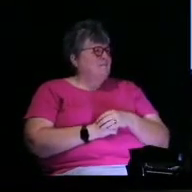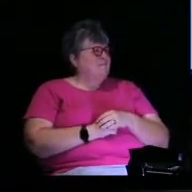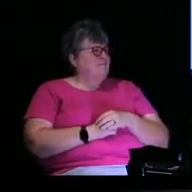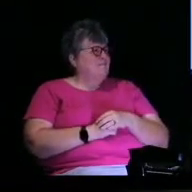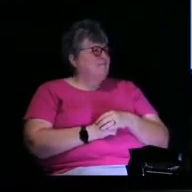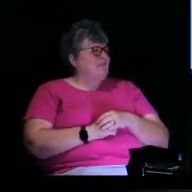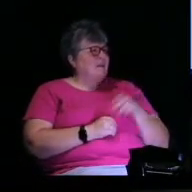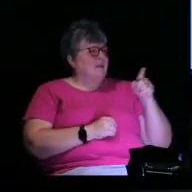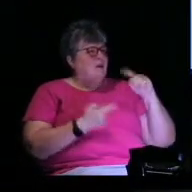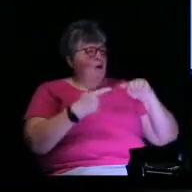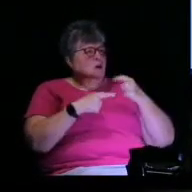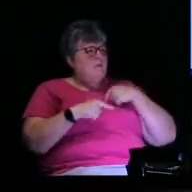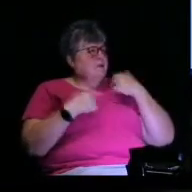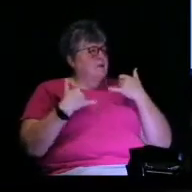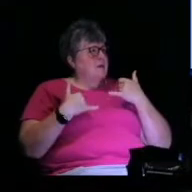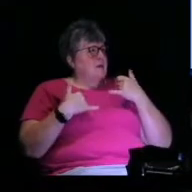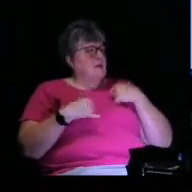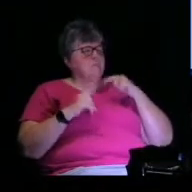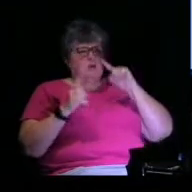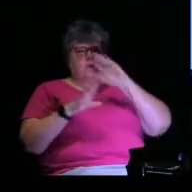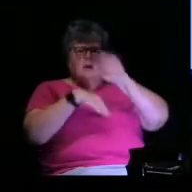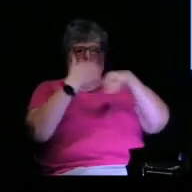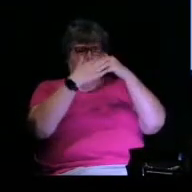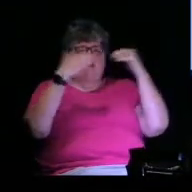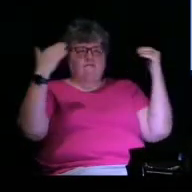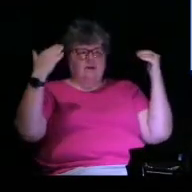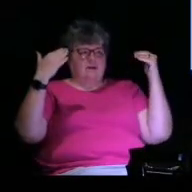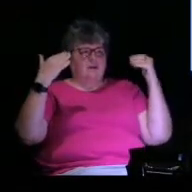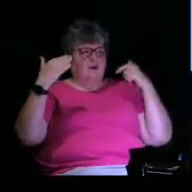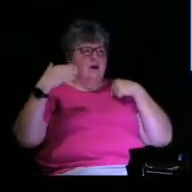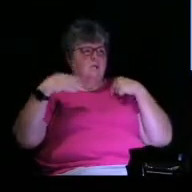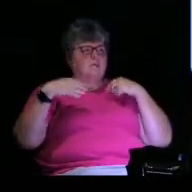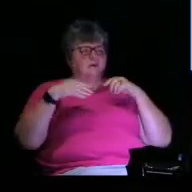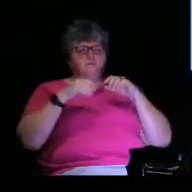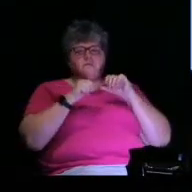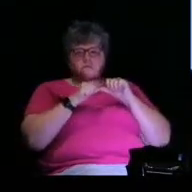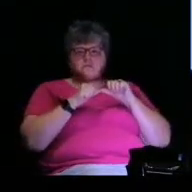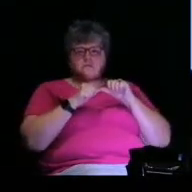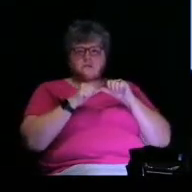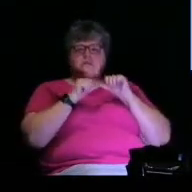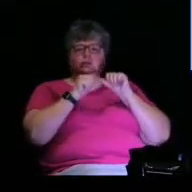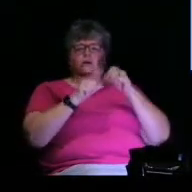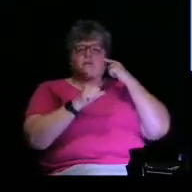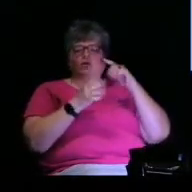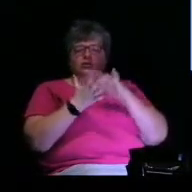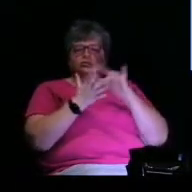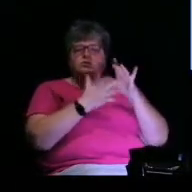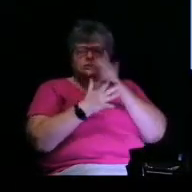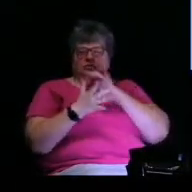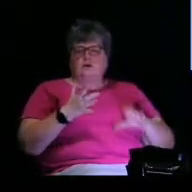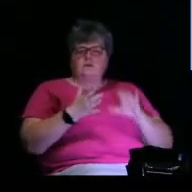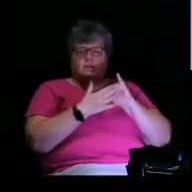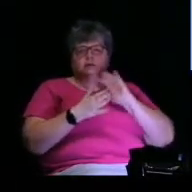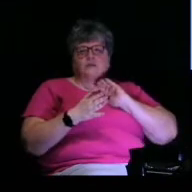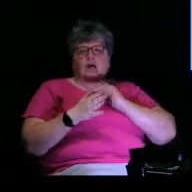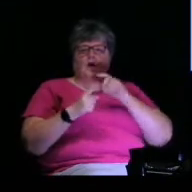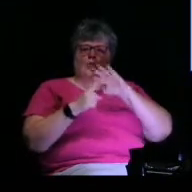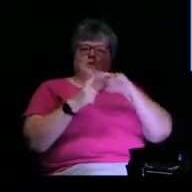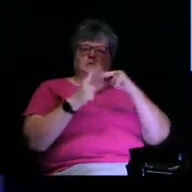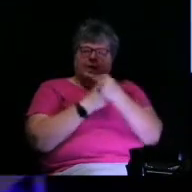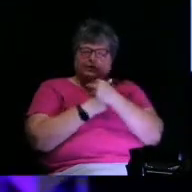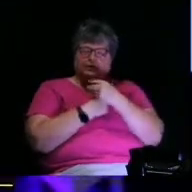But if he harmed me today, I'm going to heaven. I'm going to spend eternity with Jesus Christ. That's the perspective we have to have. So one other